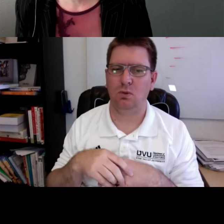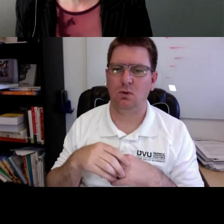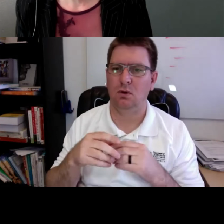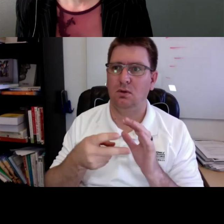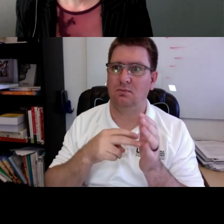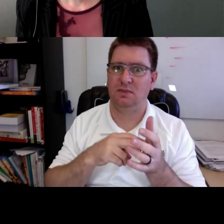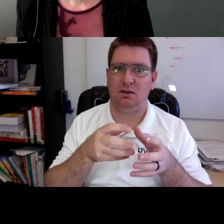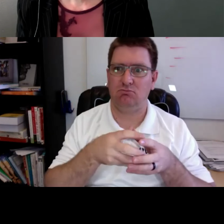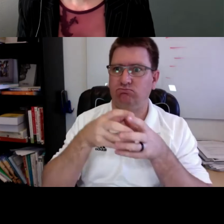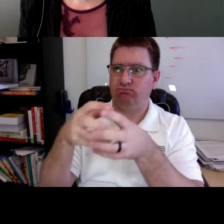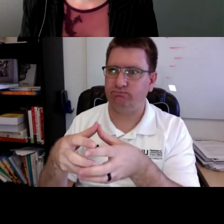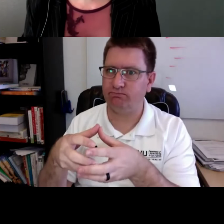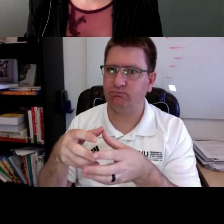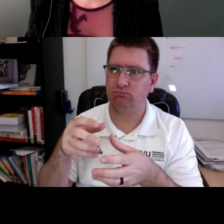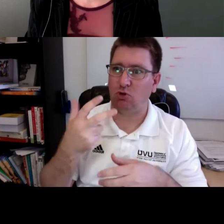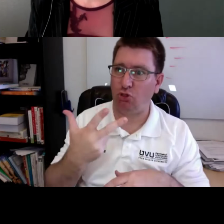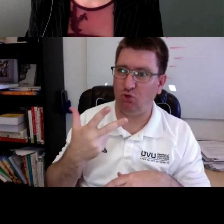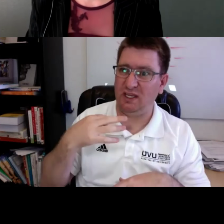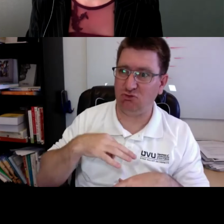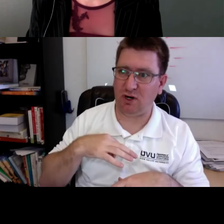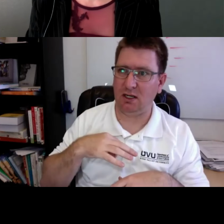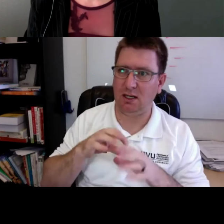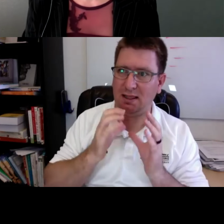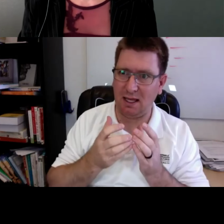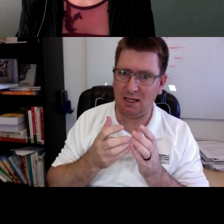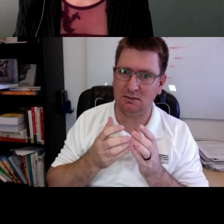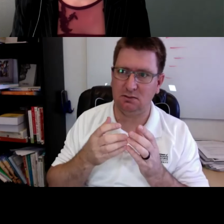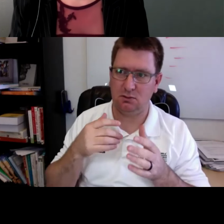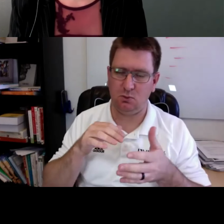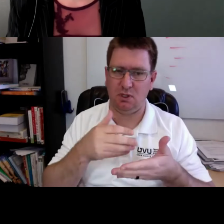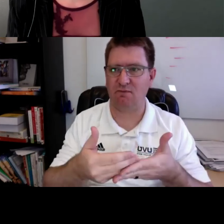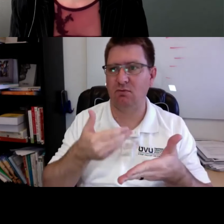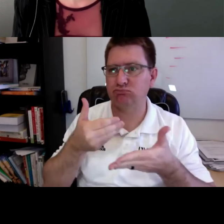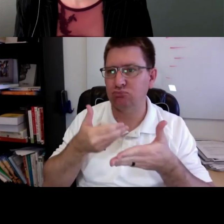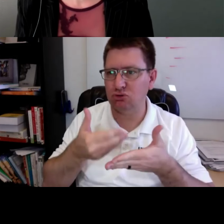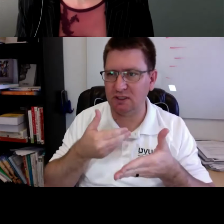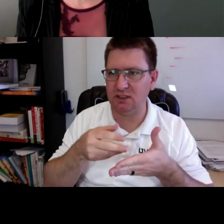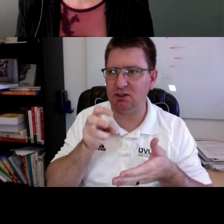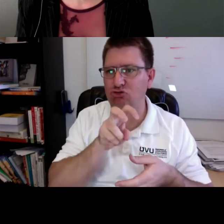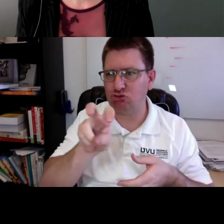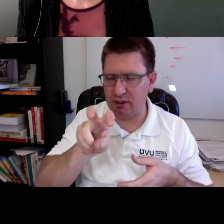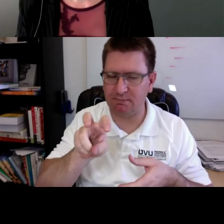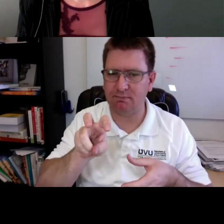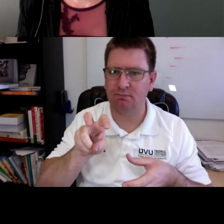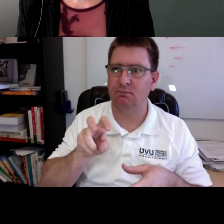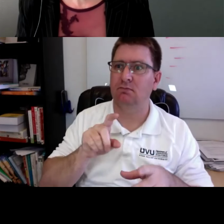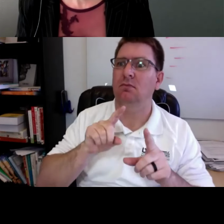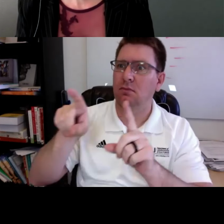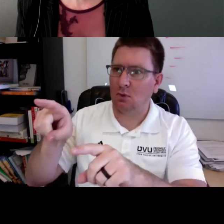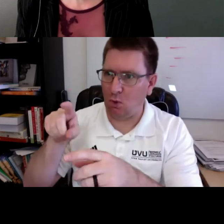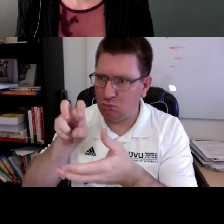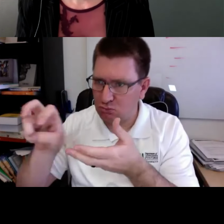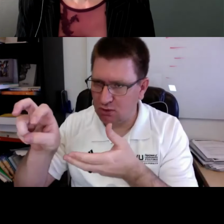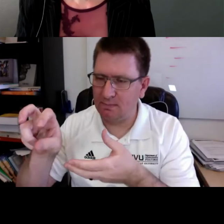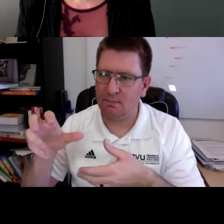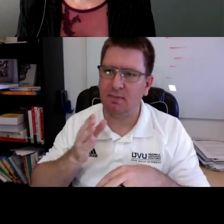DME. So that means we go. It's for 3, it's a 3-credit class. We have a